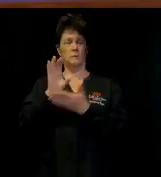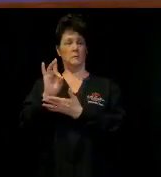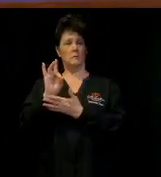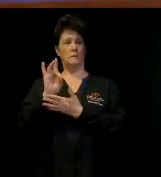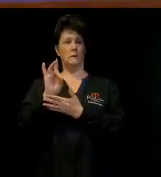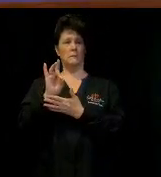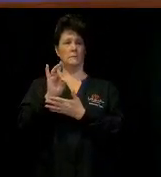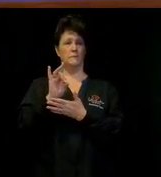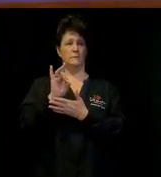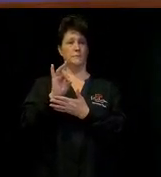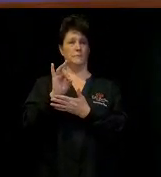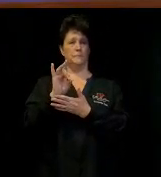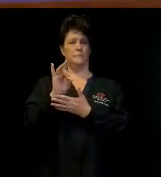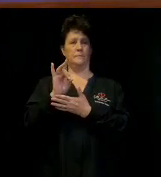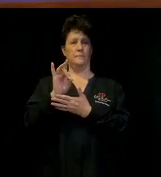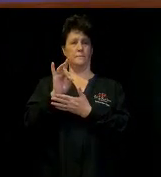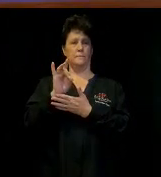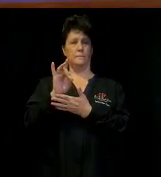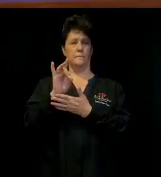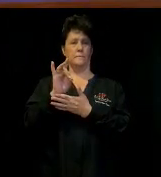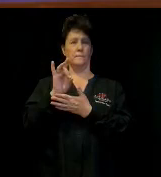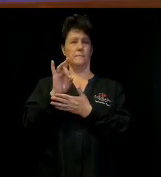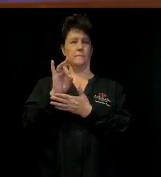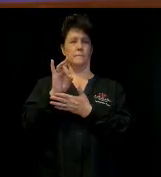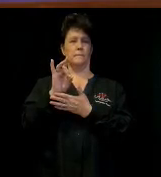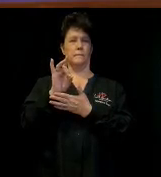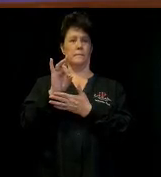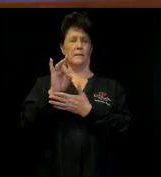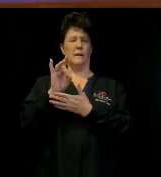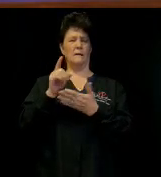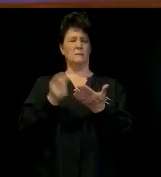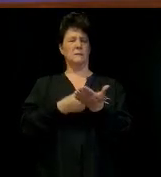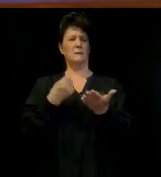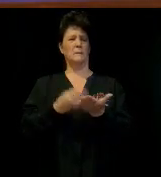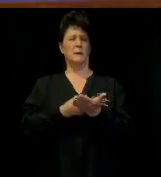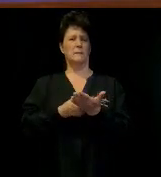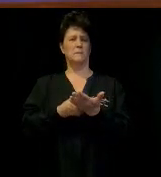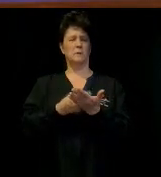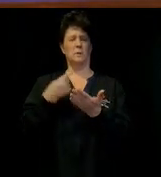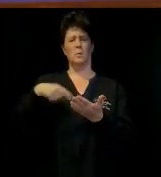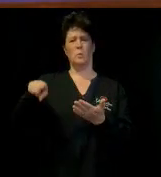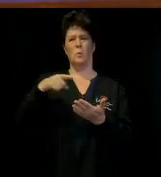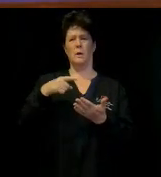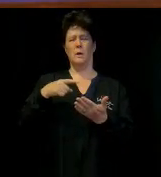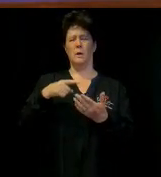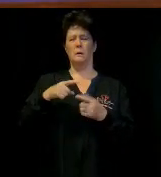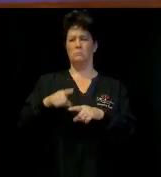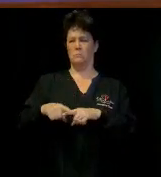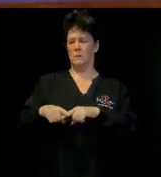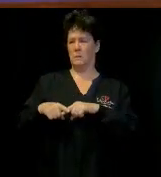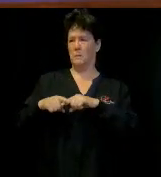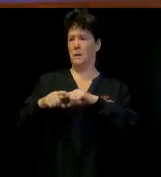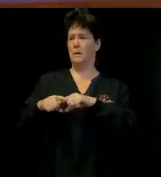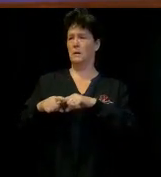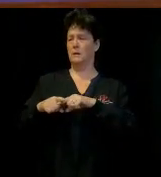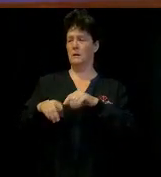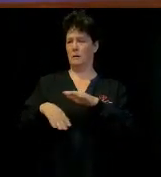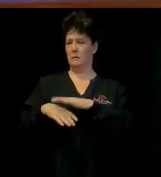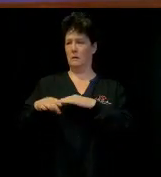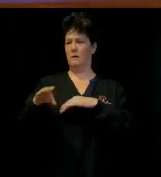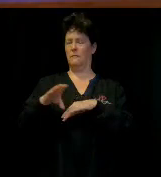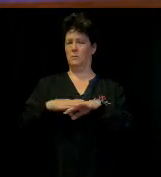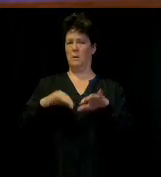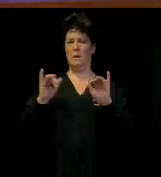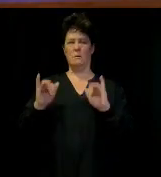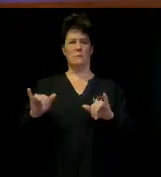Romans chapter 8. We could probably quote it, but, you know, I think sometimes we become so dependent and comfortable at times that you realize that